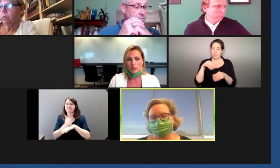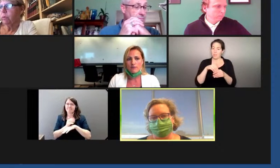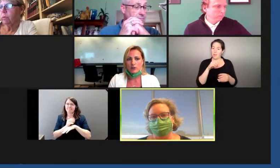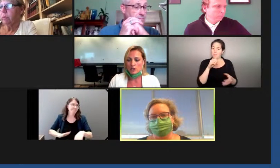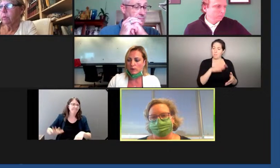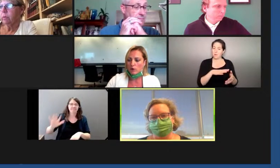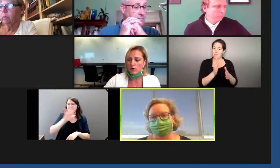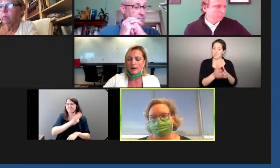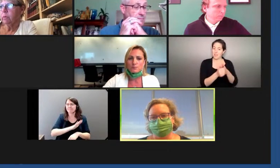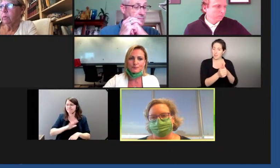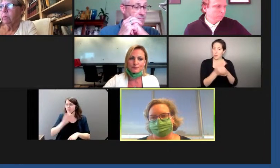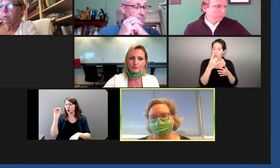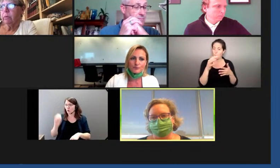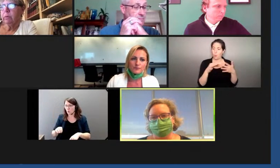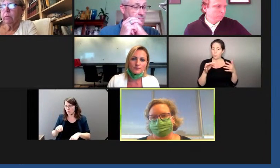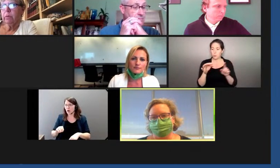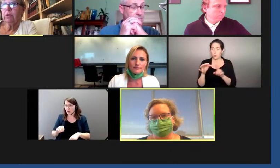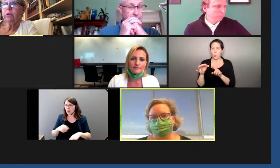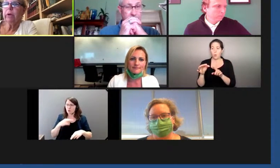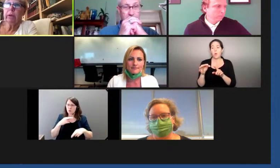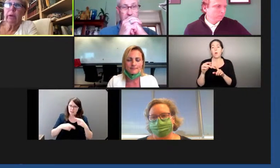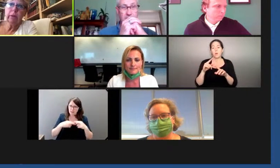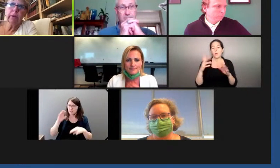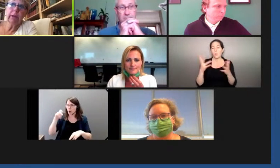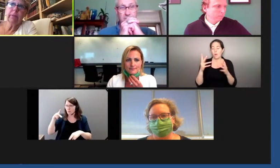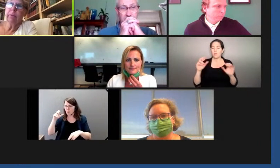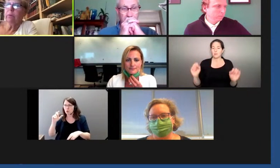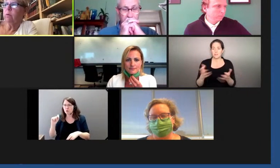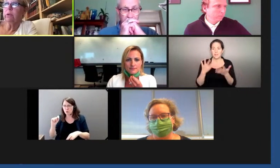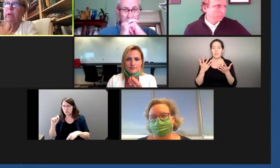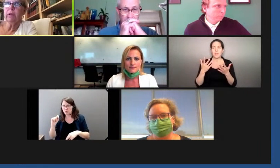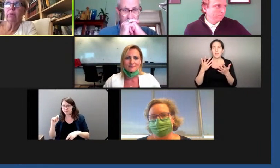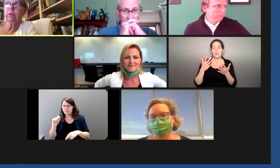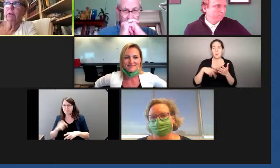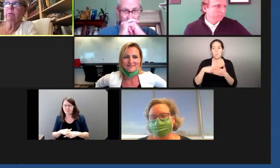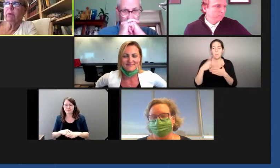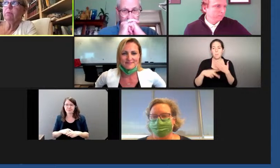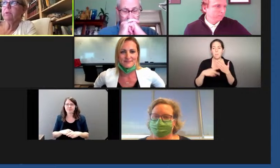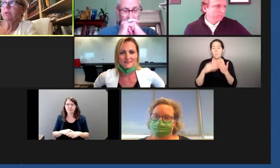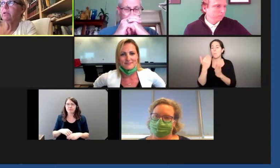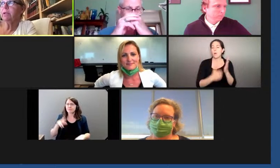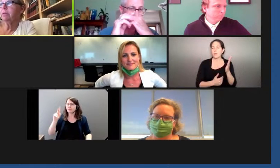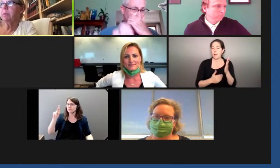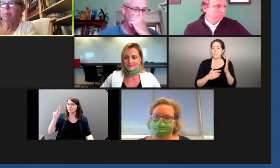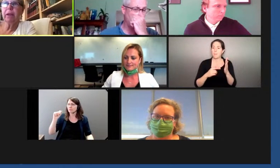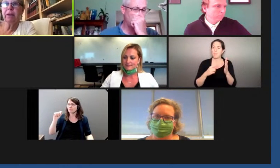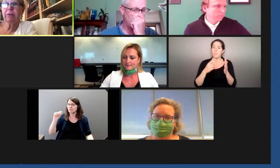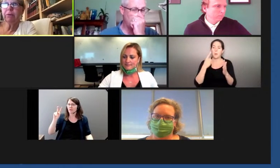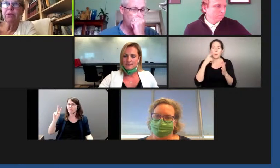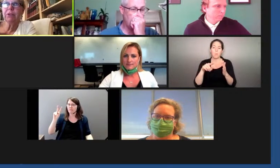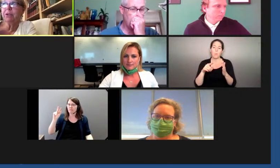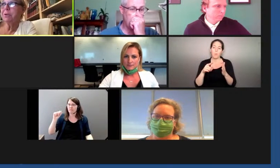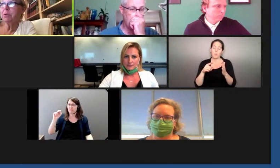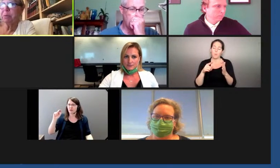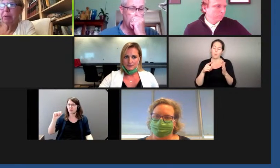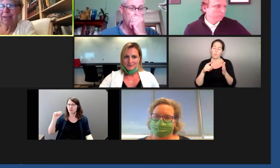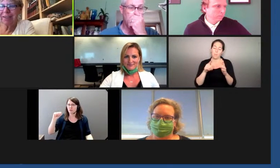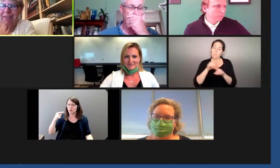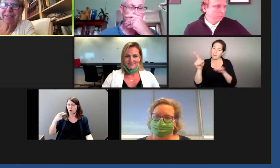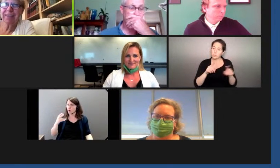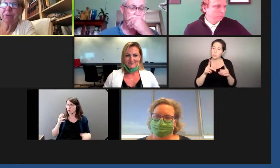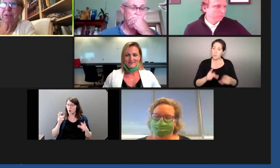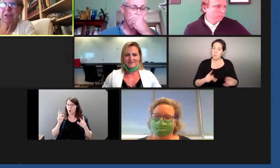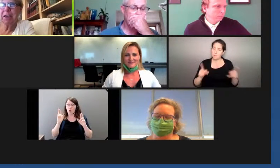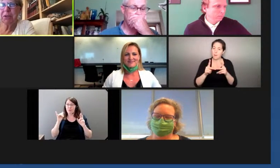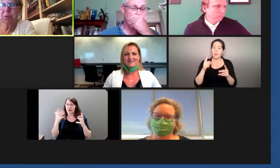parks diversion program. That's great, and hopefully that works in well with the banning of single-use